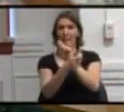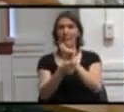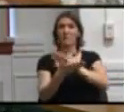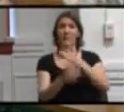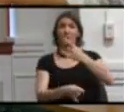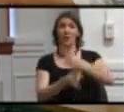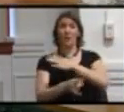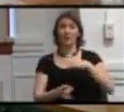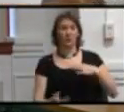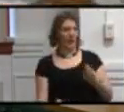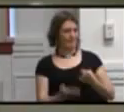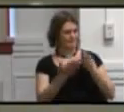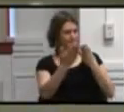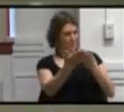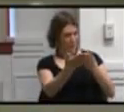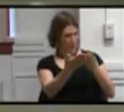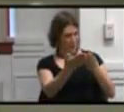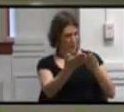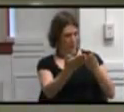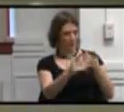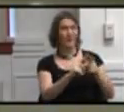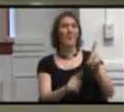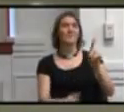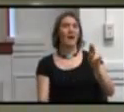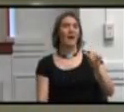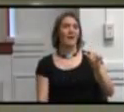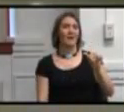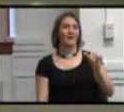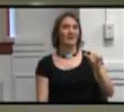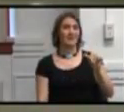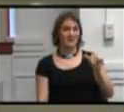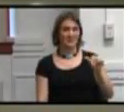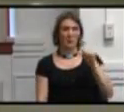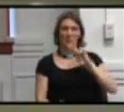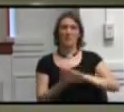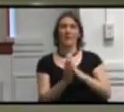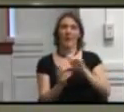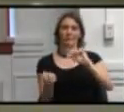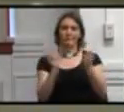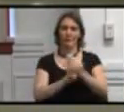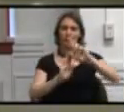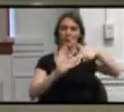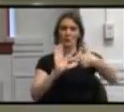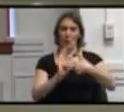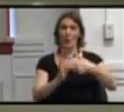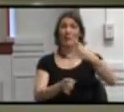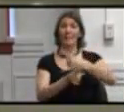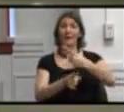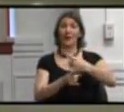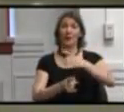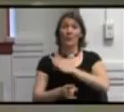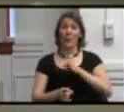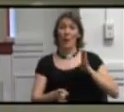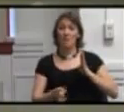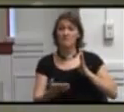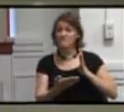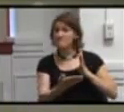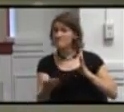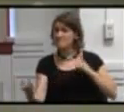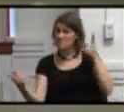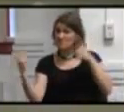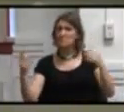liquor commissioners? So moved. We have a motion by Ms. McComber to convene as liquor commissioners. Is there any discussion? Hearing none. All those in favor,